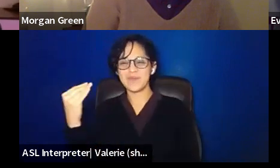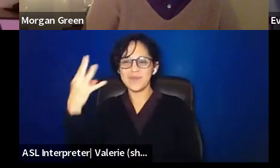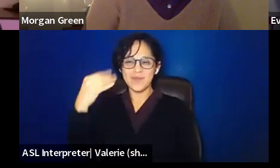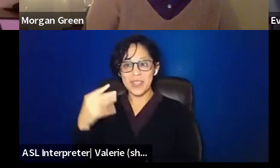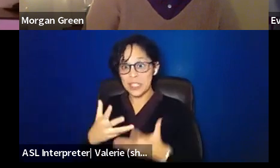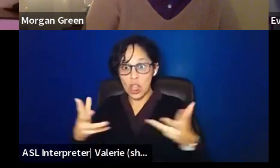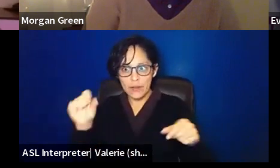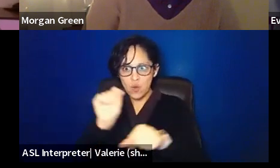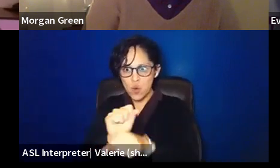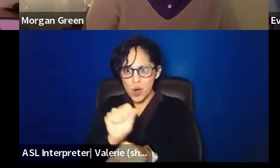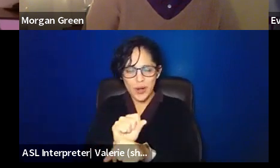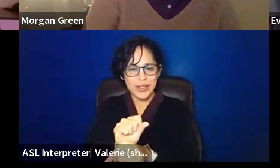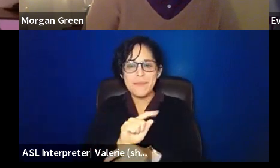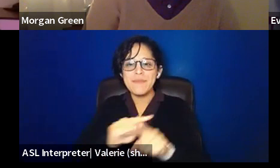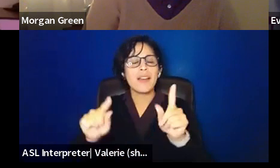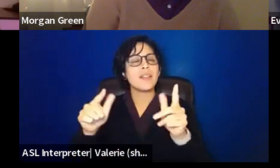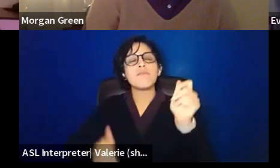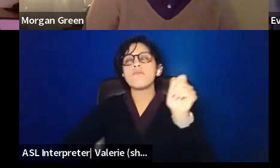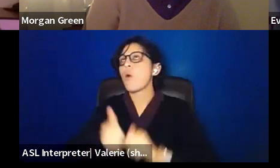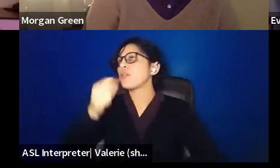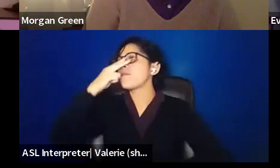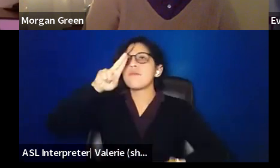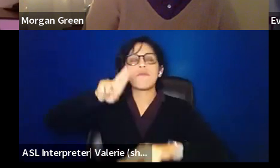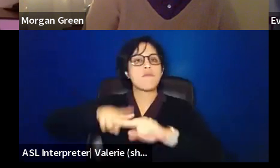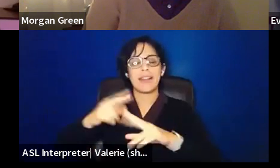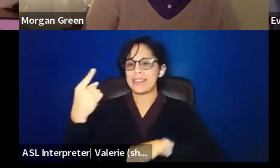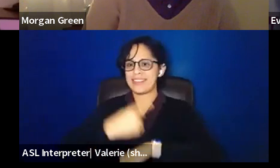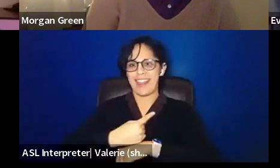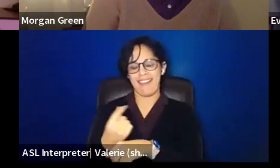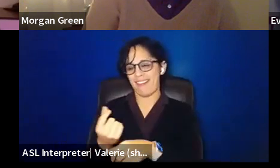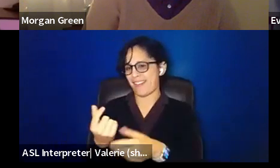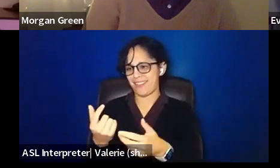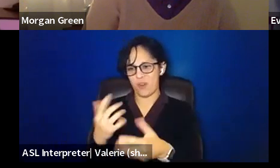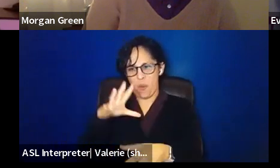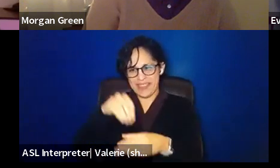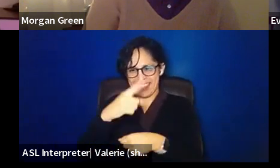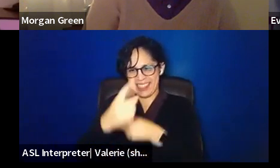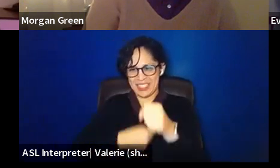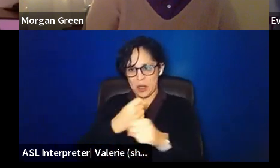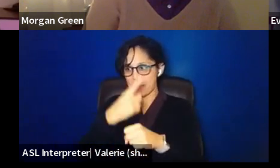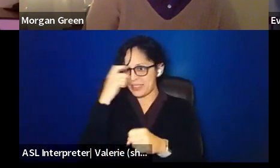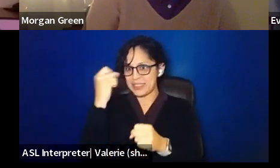but it is one of the funnest days of the year for me, because we get to come together,